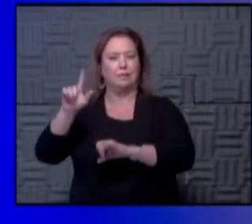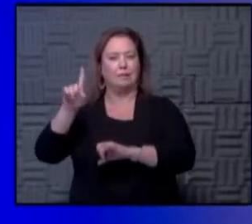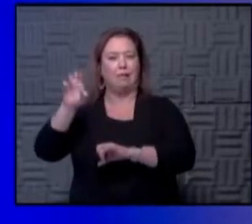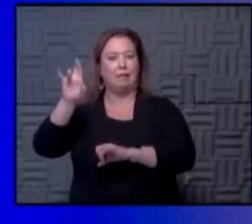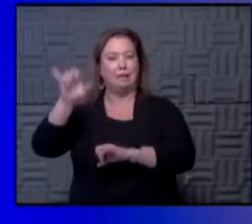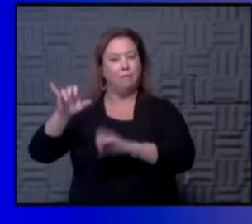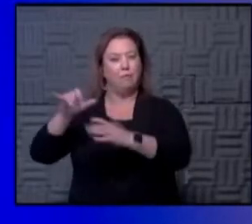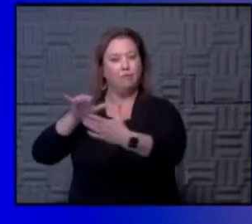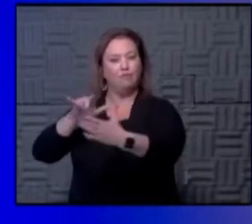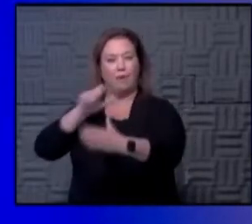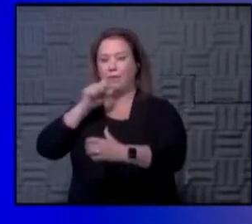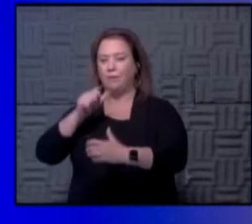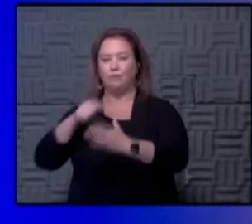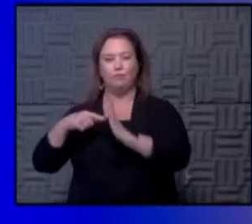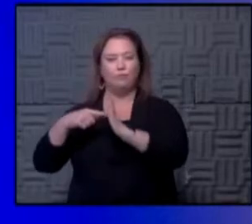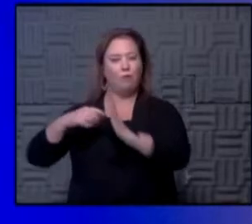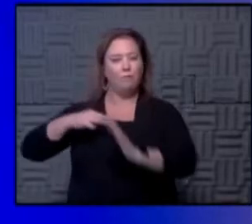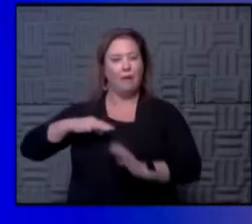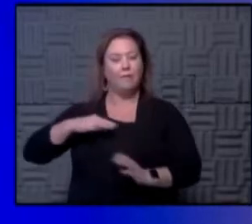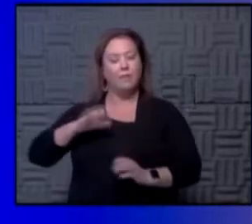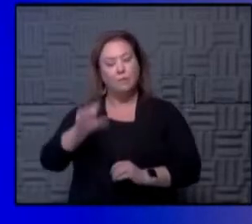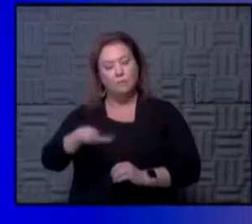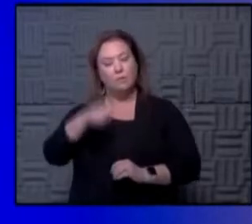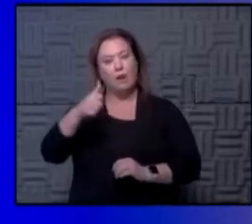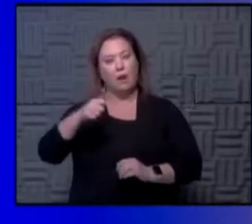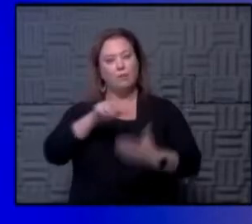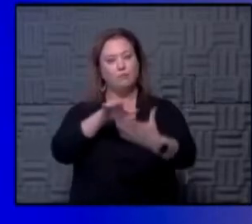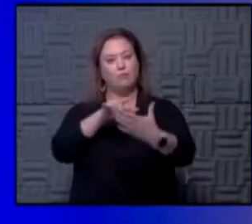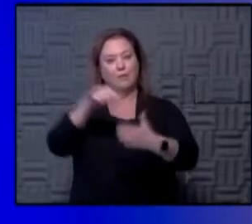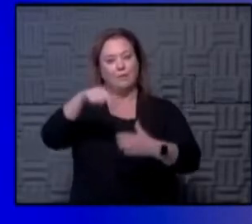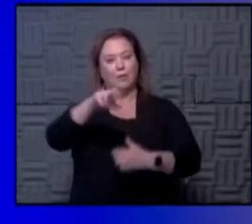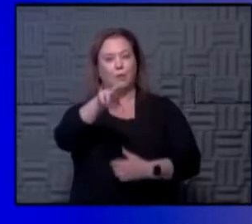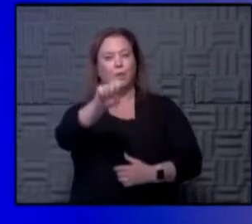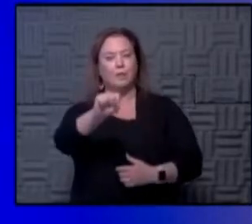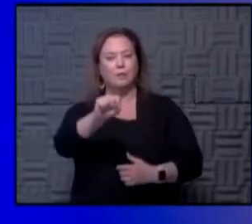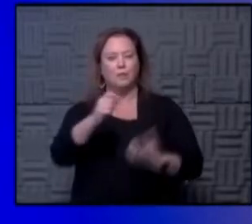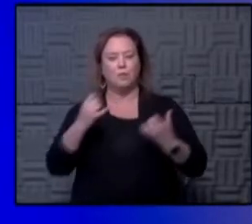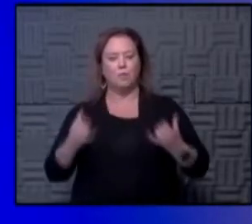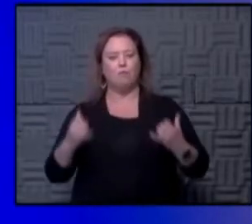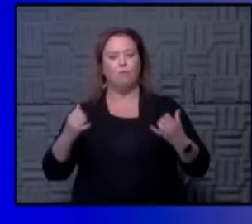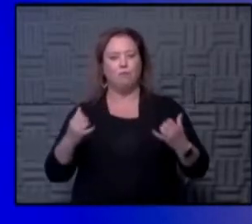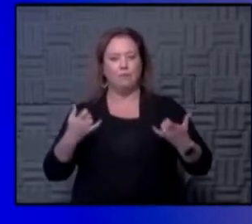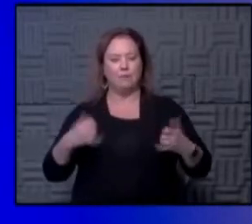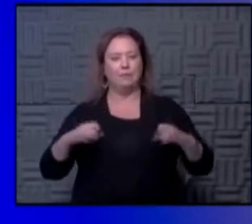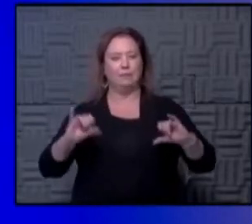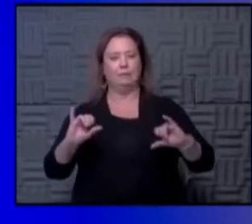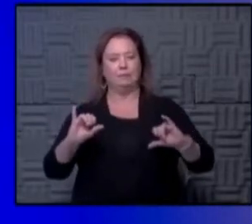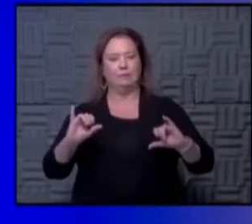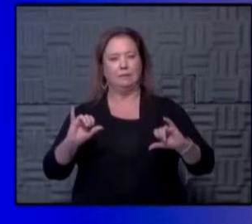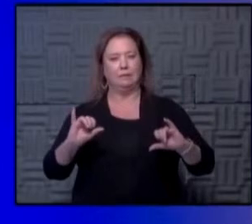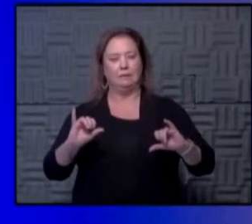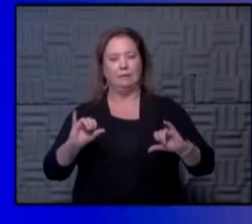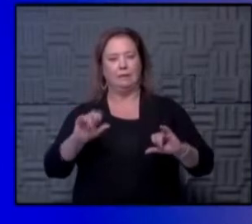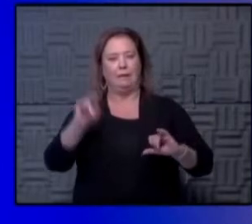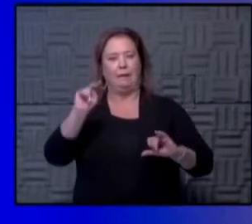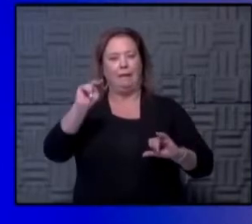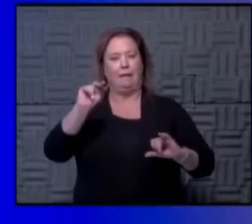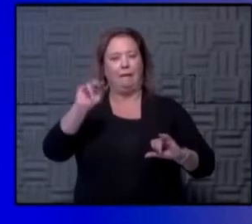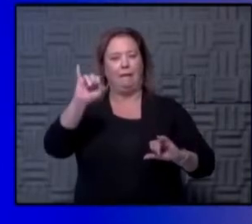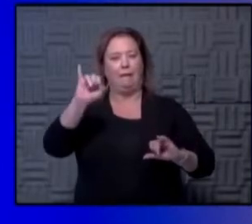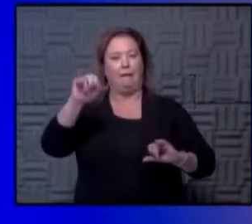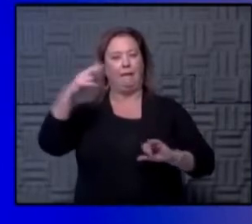didn't show benefit. There have been other trials here in the United States. So currently it is still on the